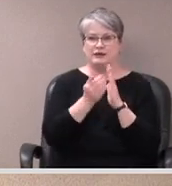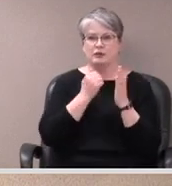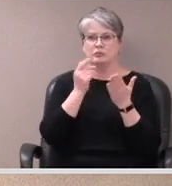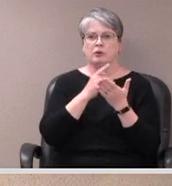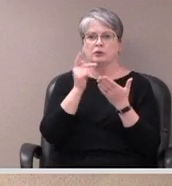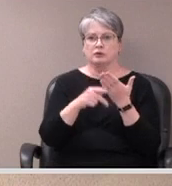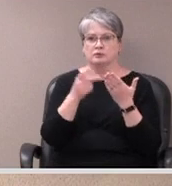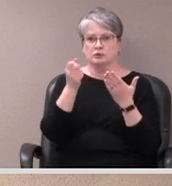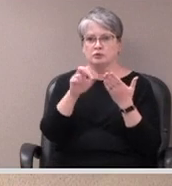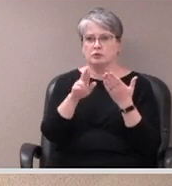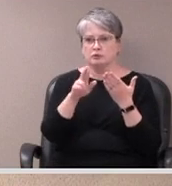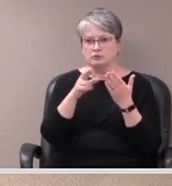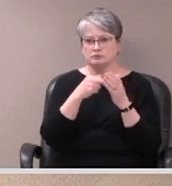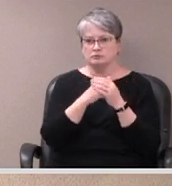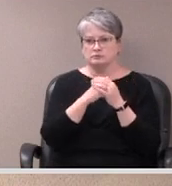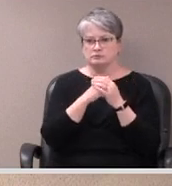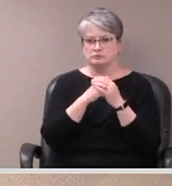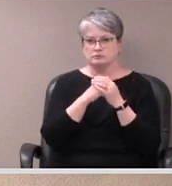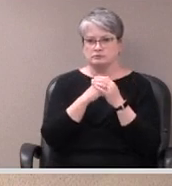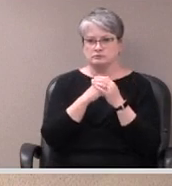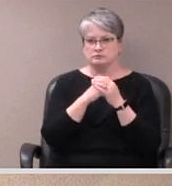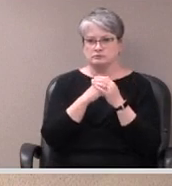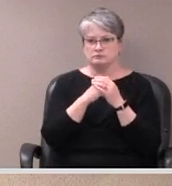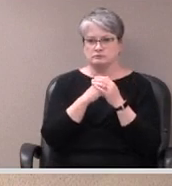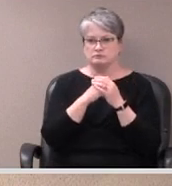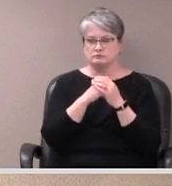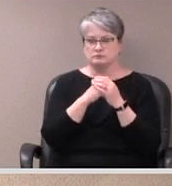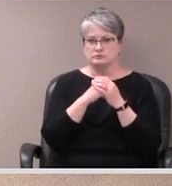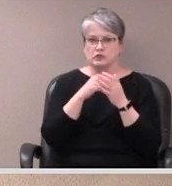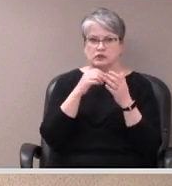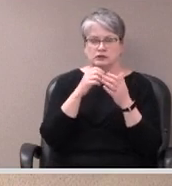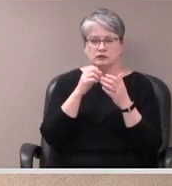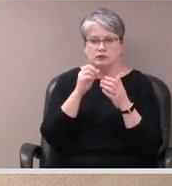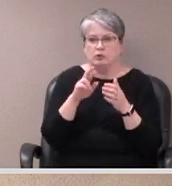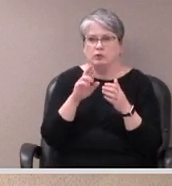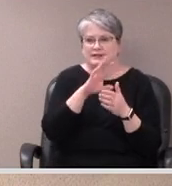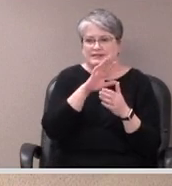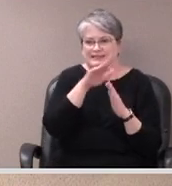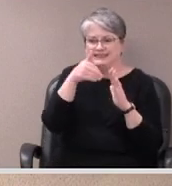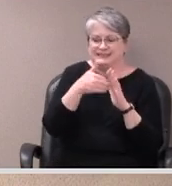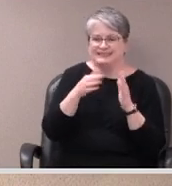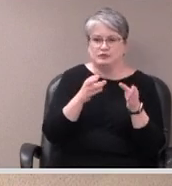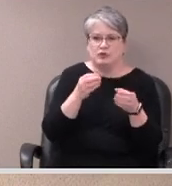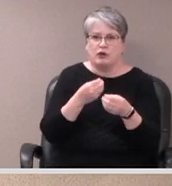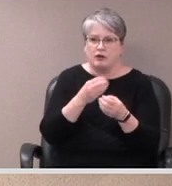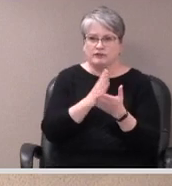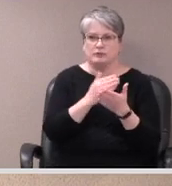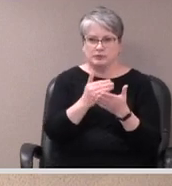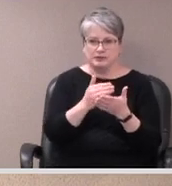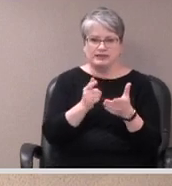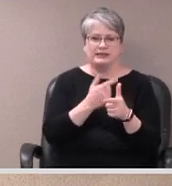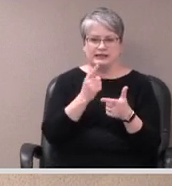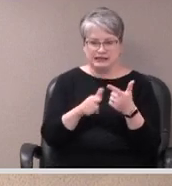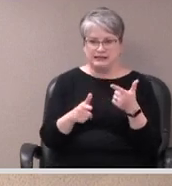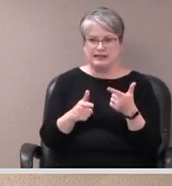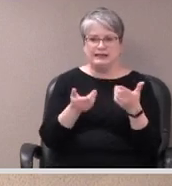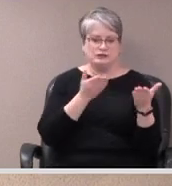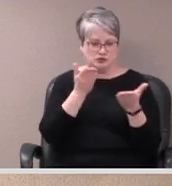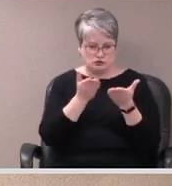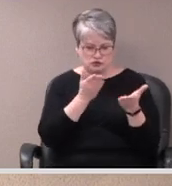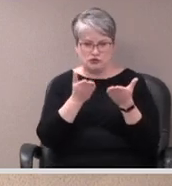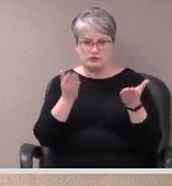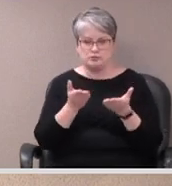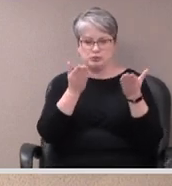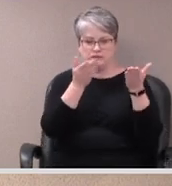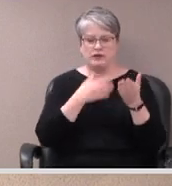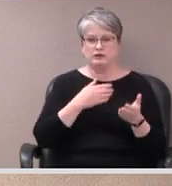or it could be in a central office budget that is then allocated services provided